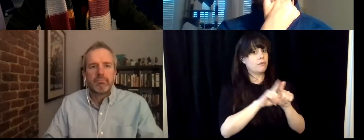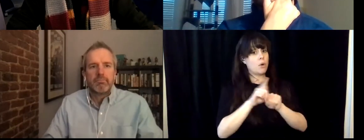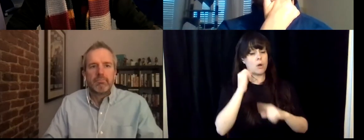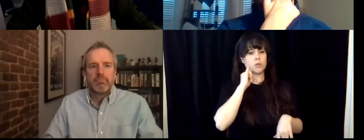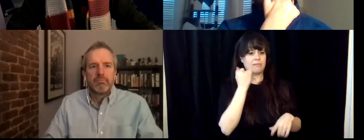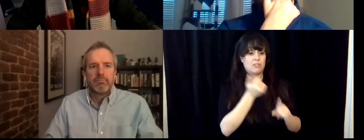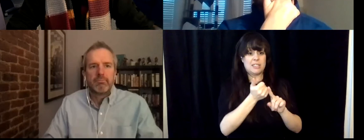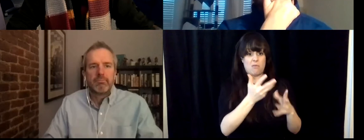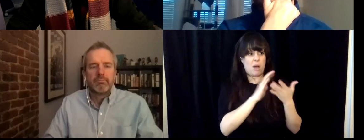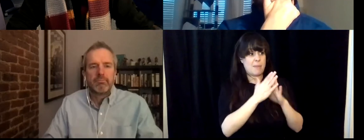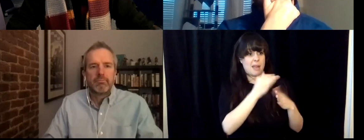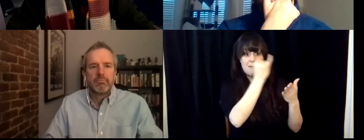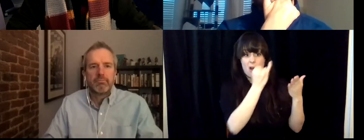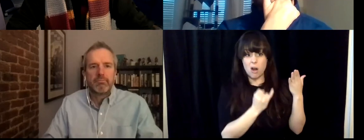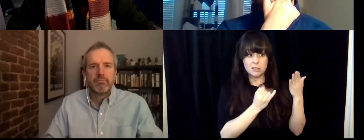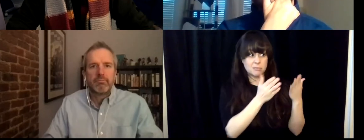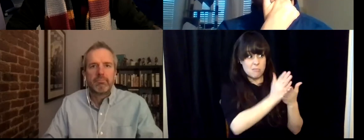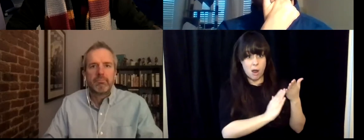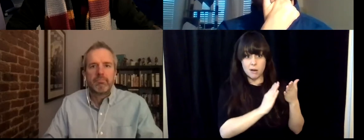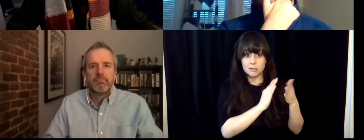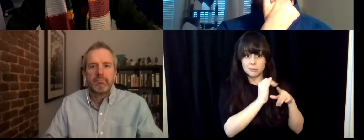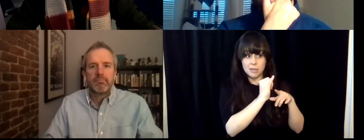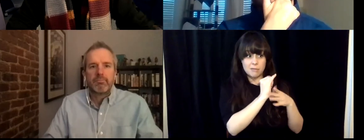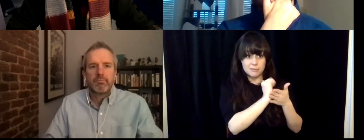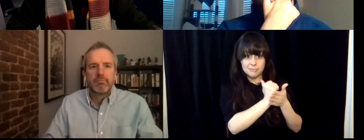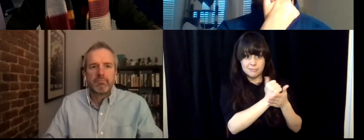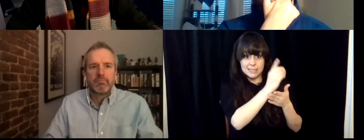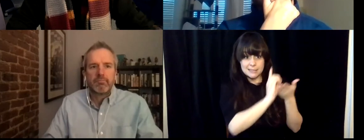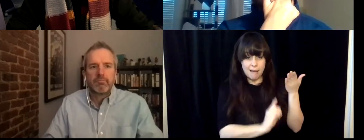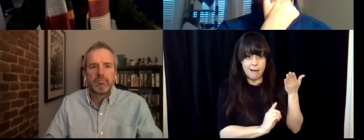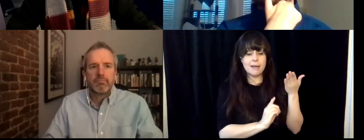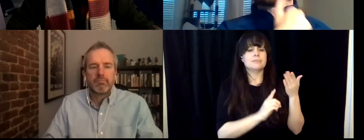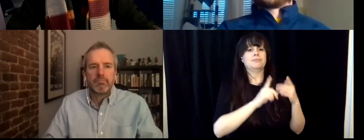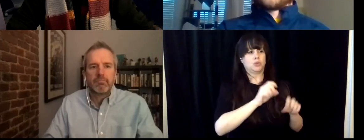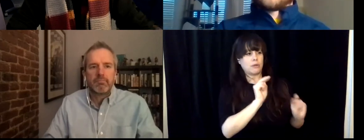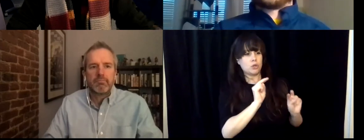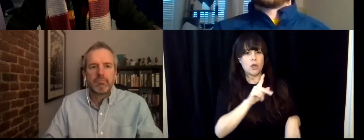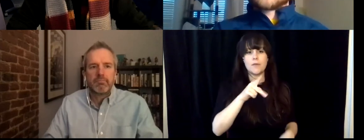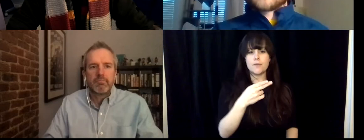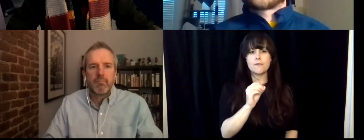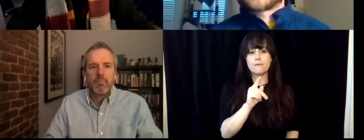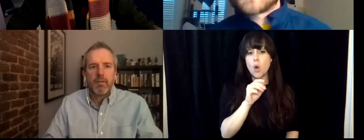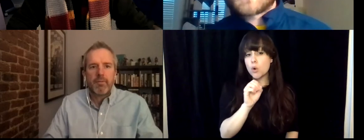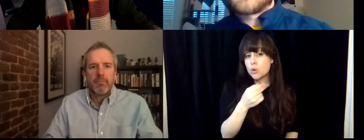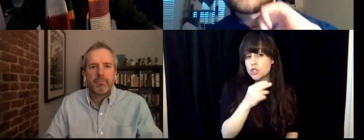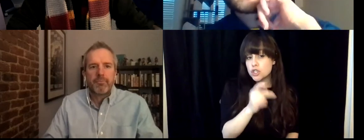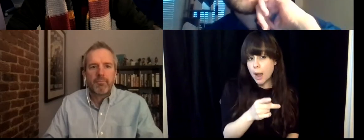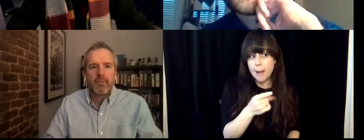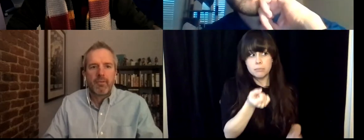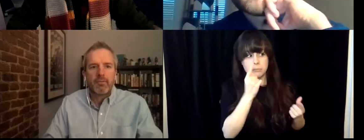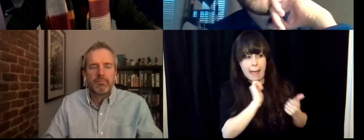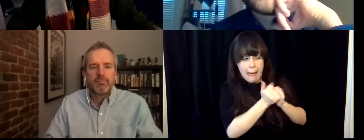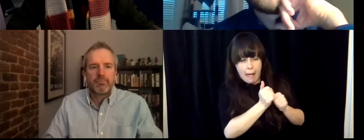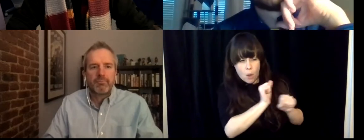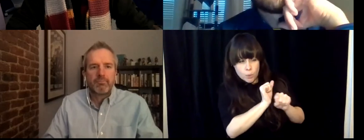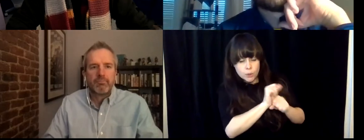or a big one that people like is Blender. It's a modeling and animation tool that's free.